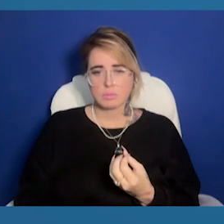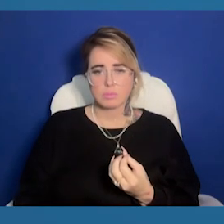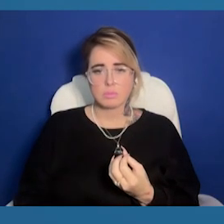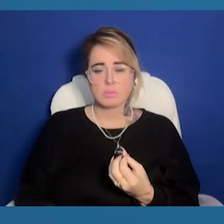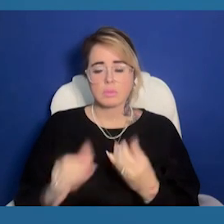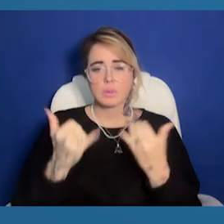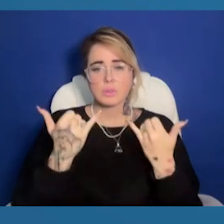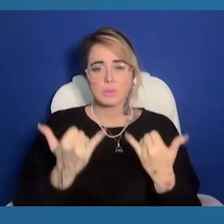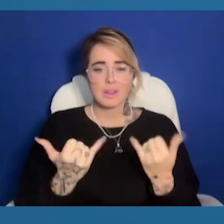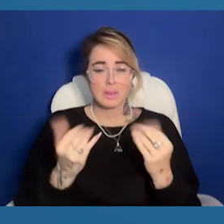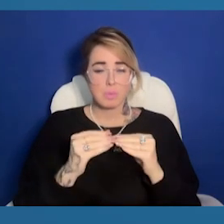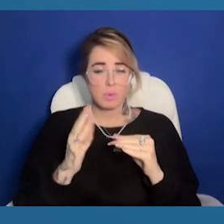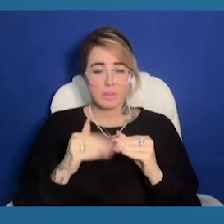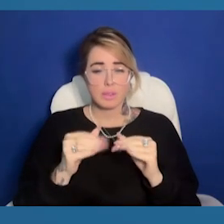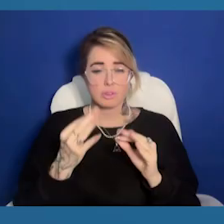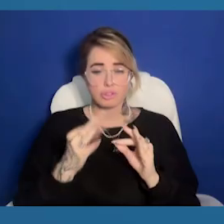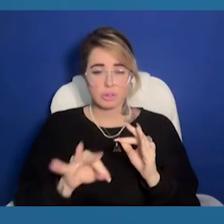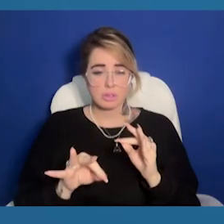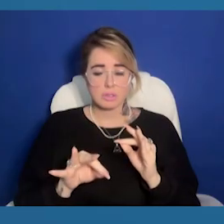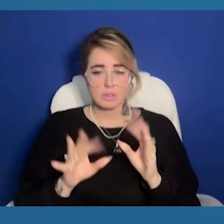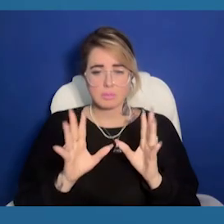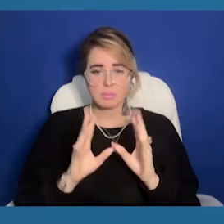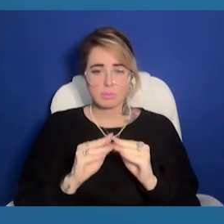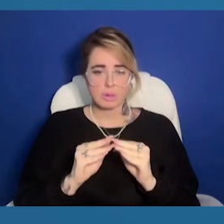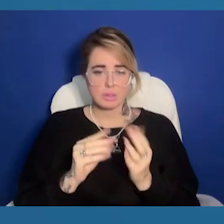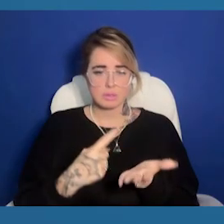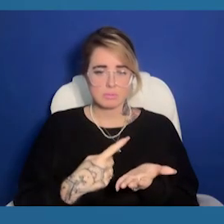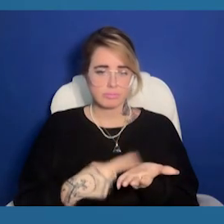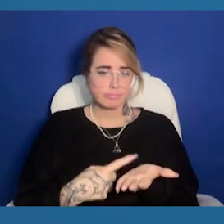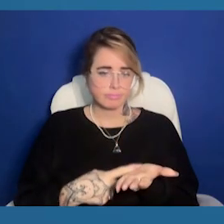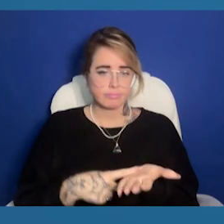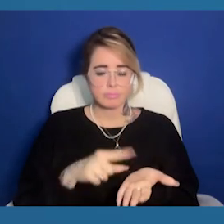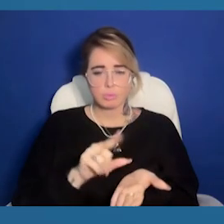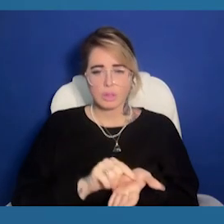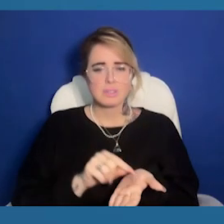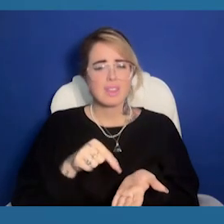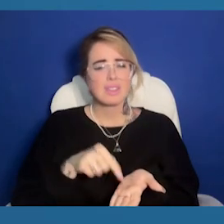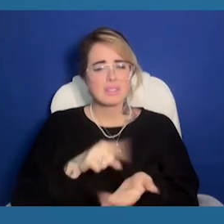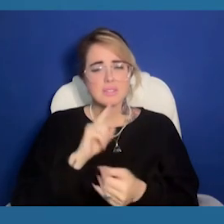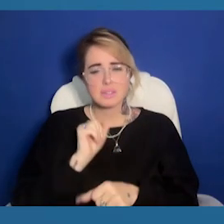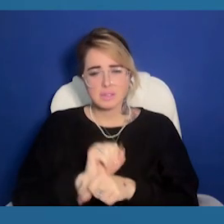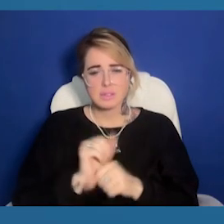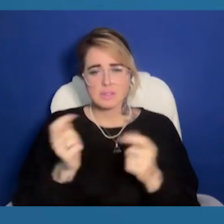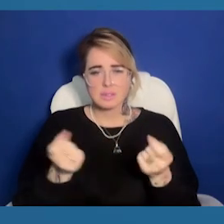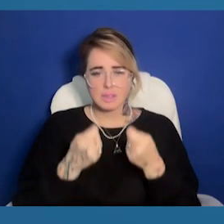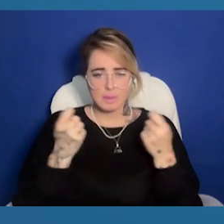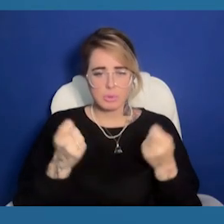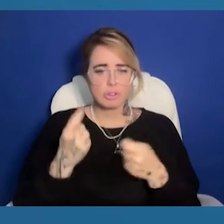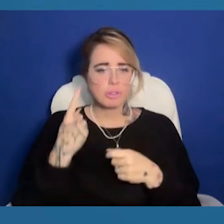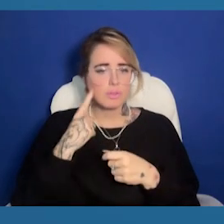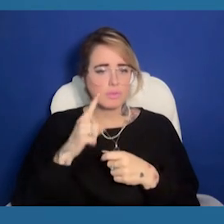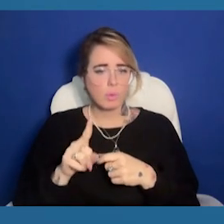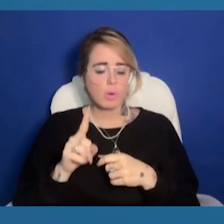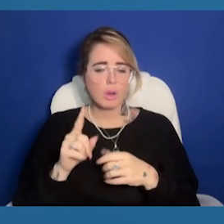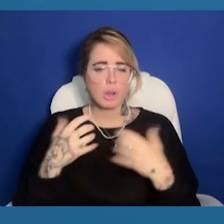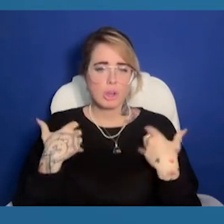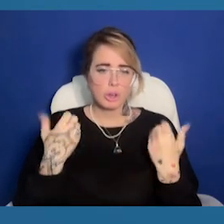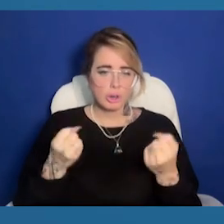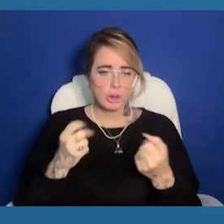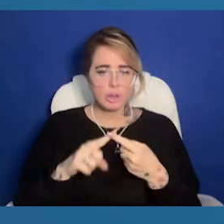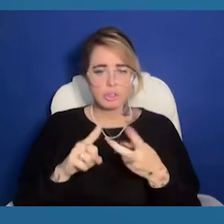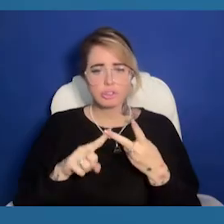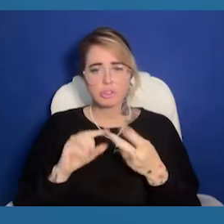Today is more than just a press conference for us. It is a celebration of courage,